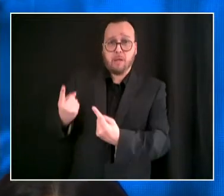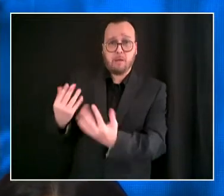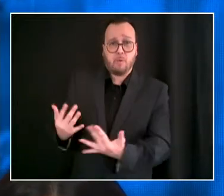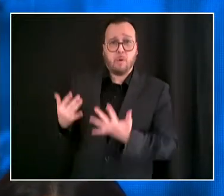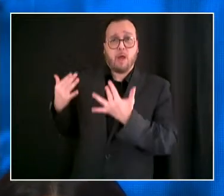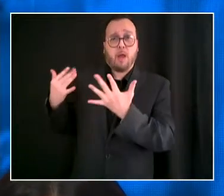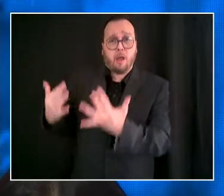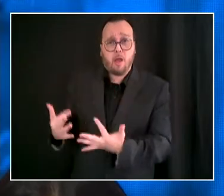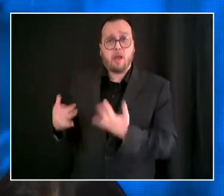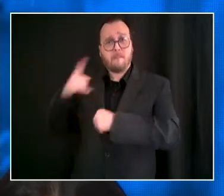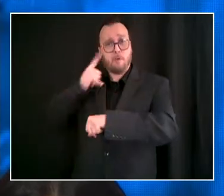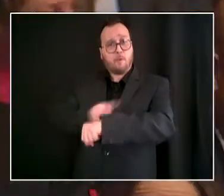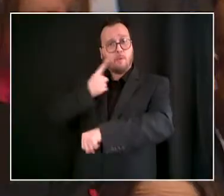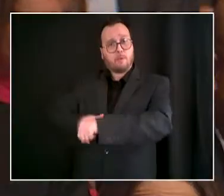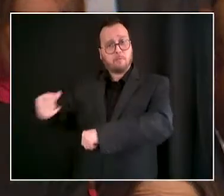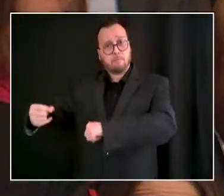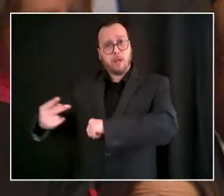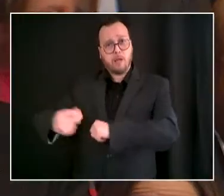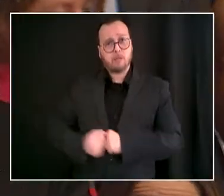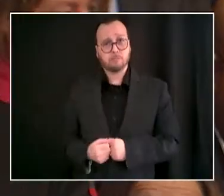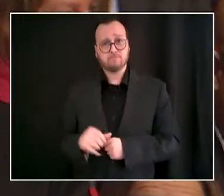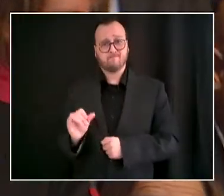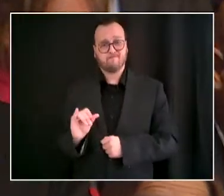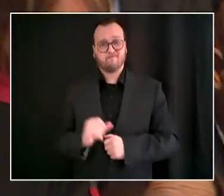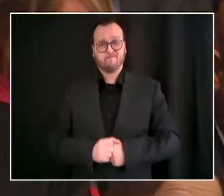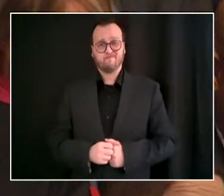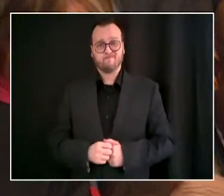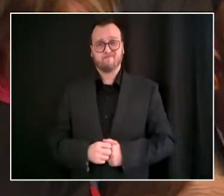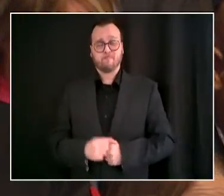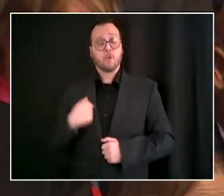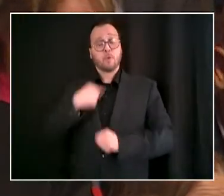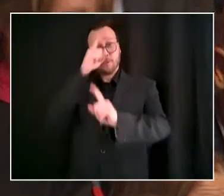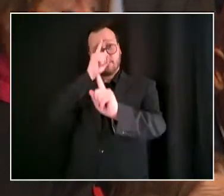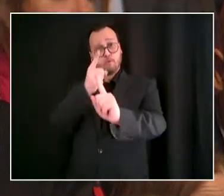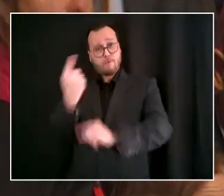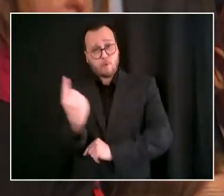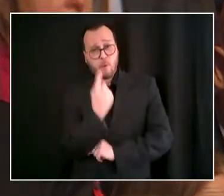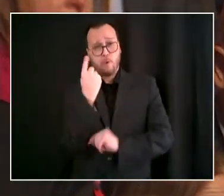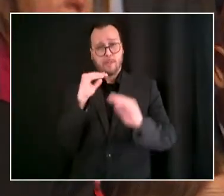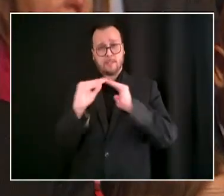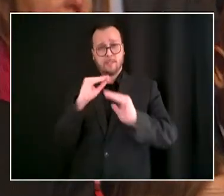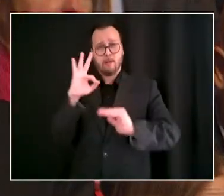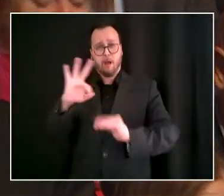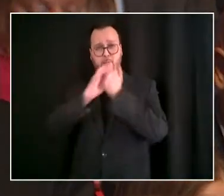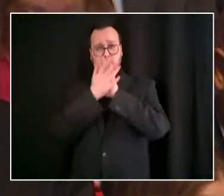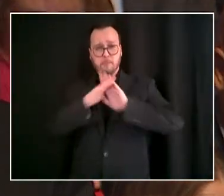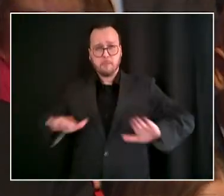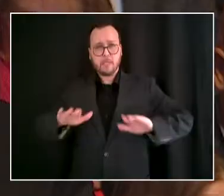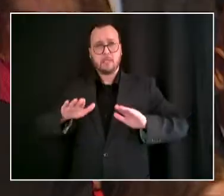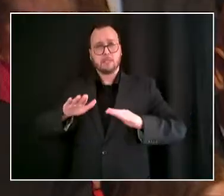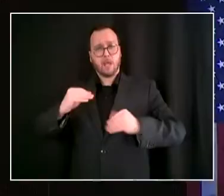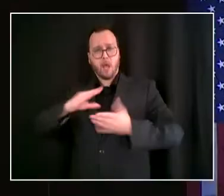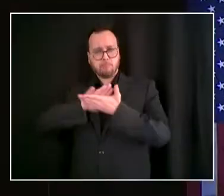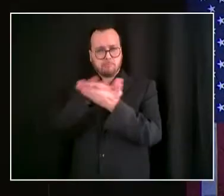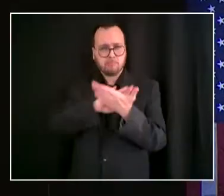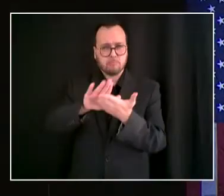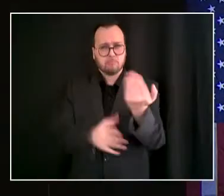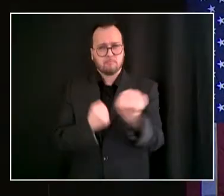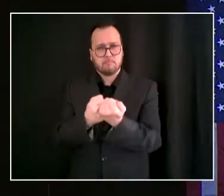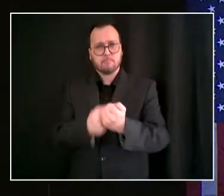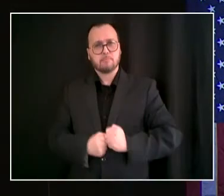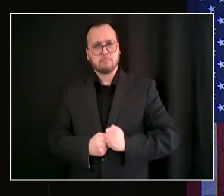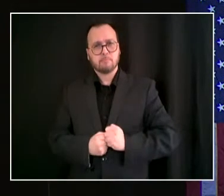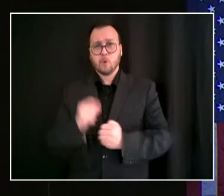be returned to. May we strive always to be a city of shalom v'chesed, peace and kindness, where